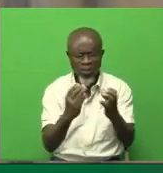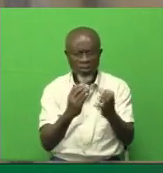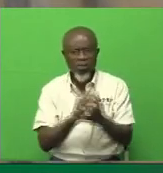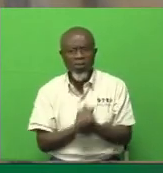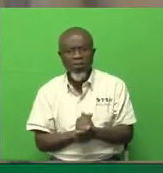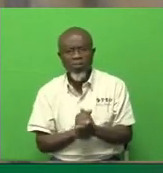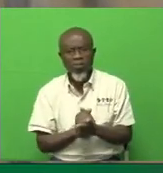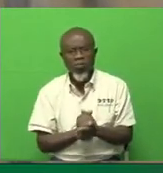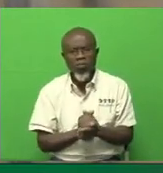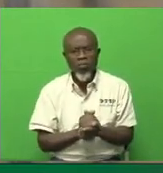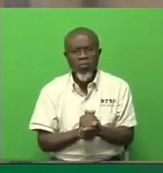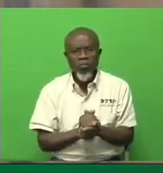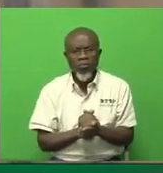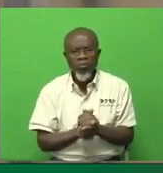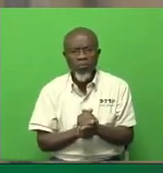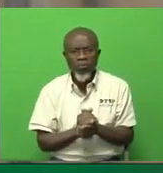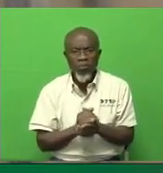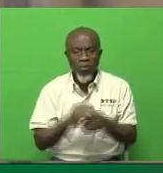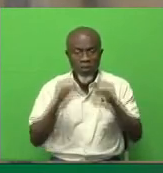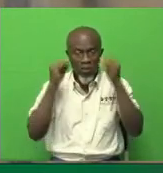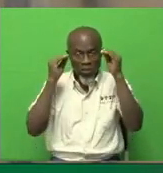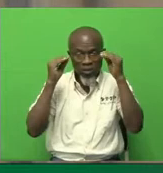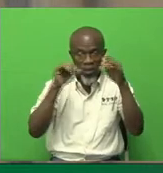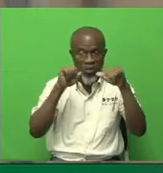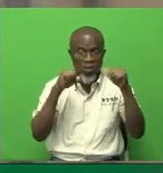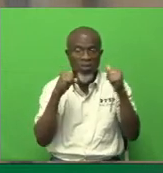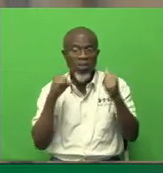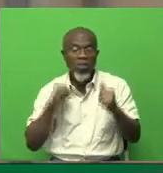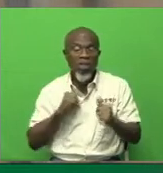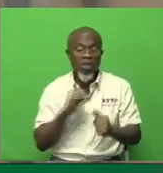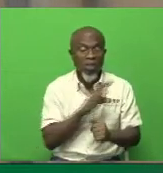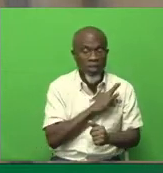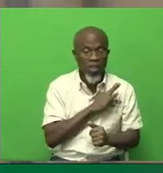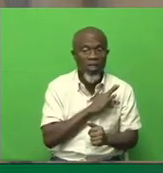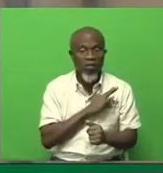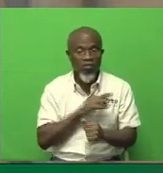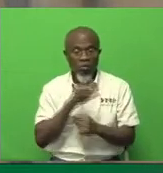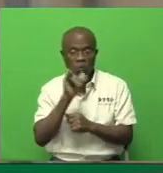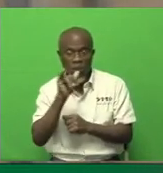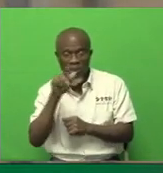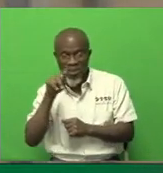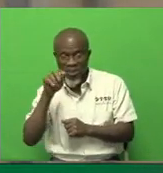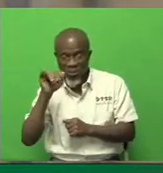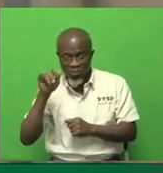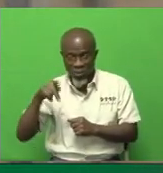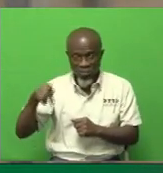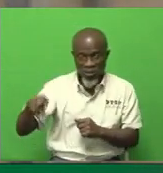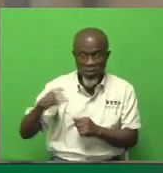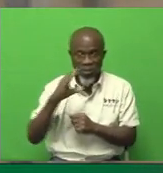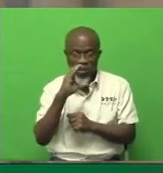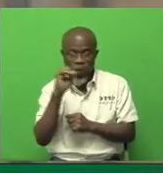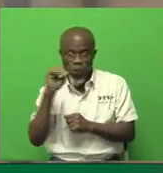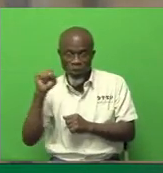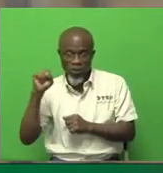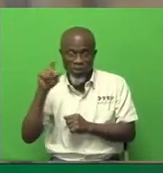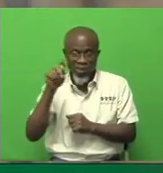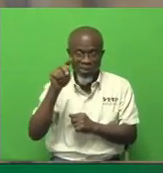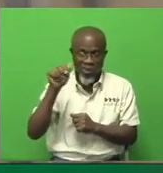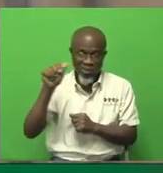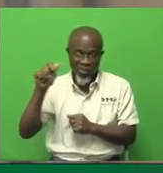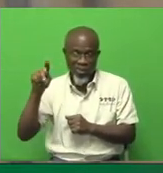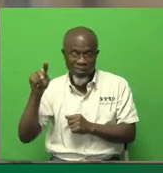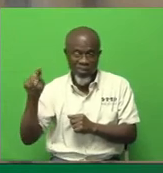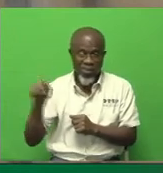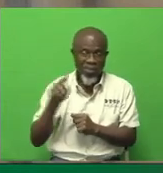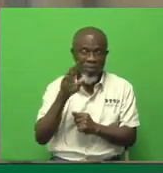of the public post-secondary and tertiary institutions mic ytep nesc cost at UDT UE for